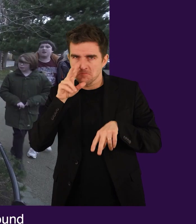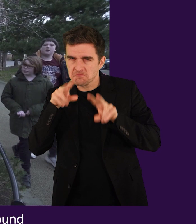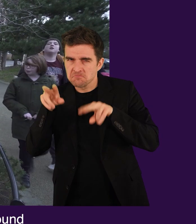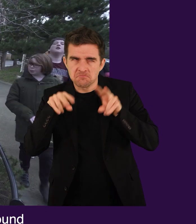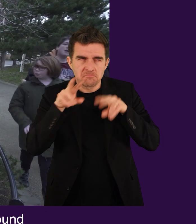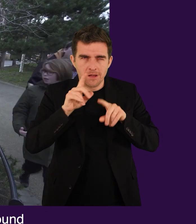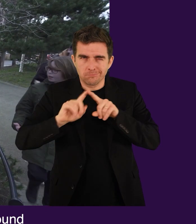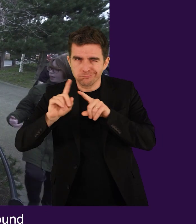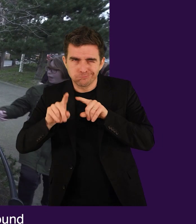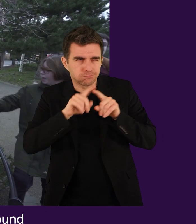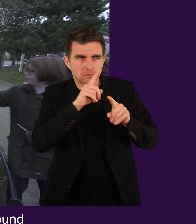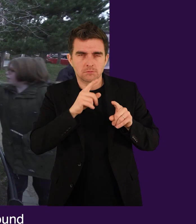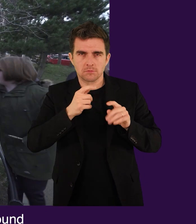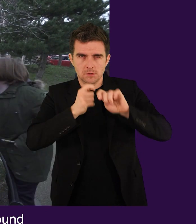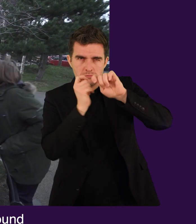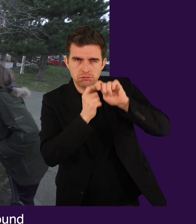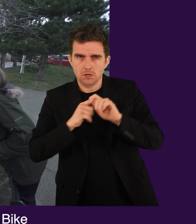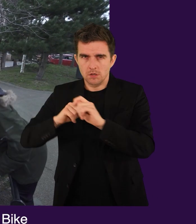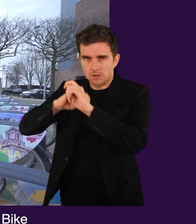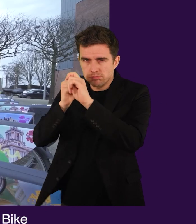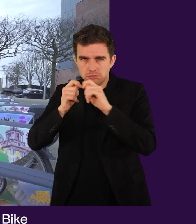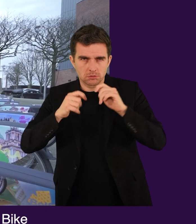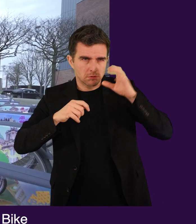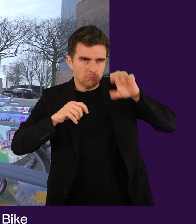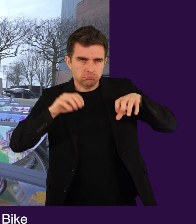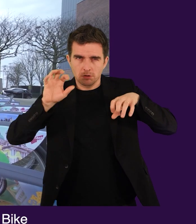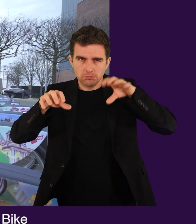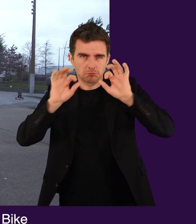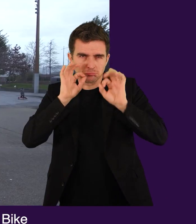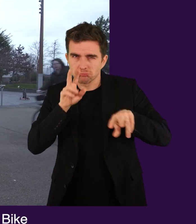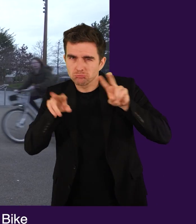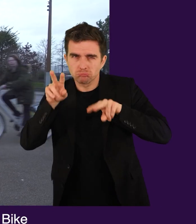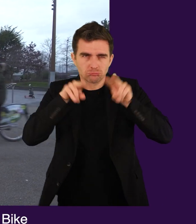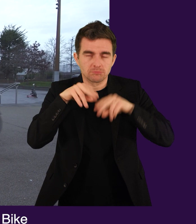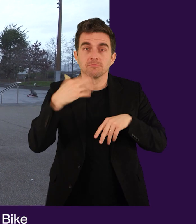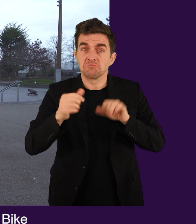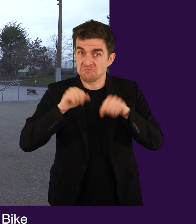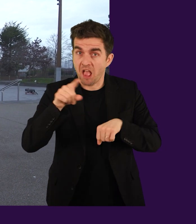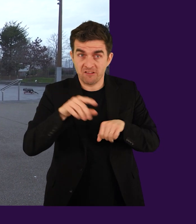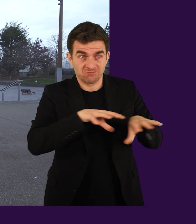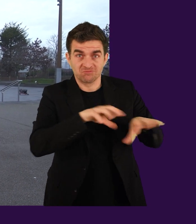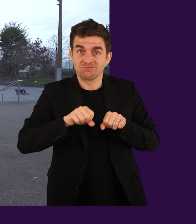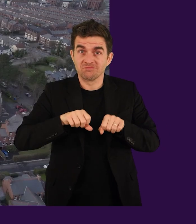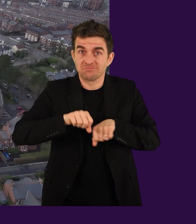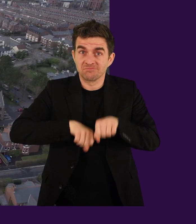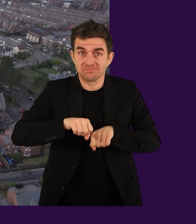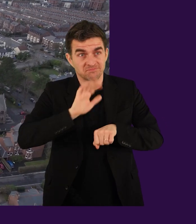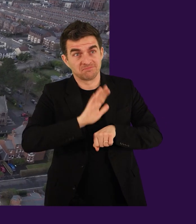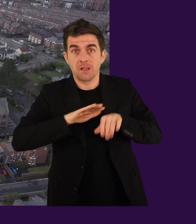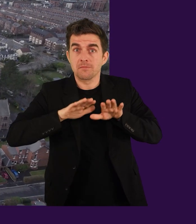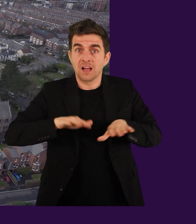to run around and the sculptures are cool. You can also rent a Belfast bike and cycle around the square or